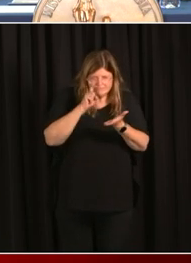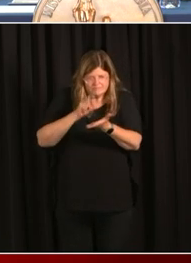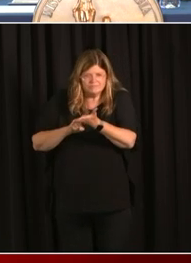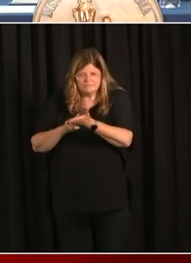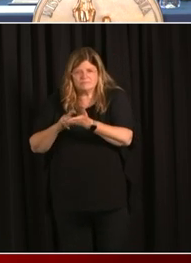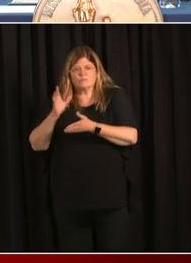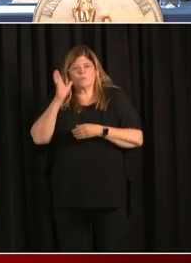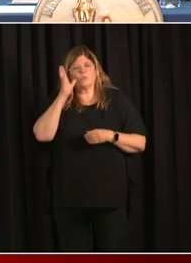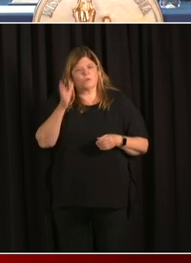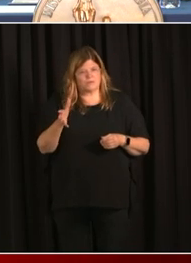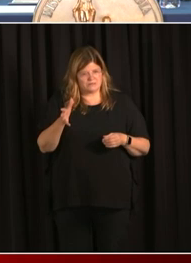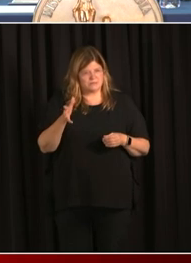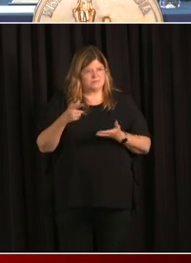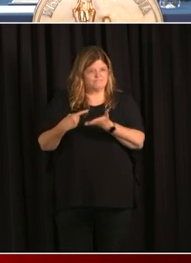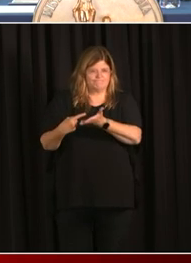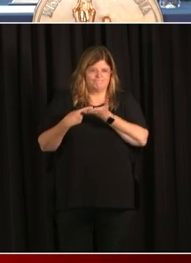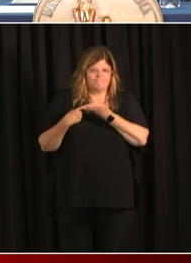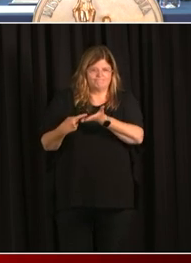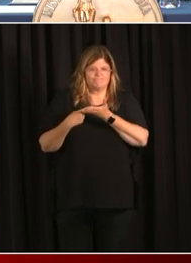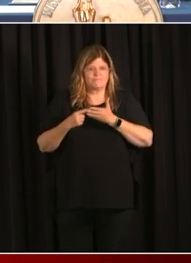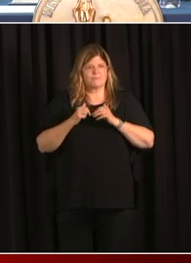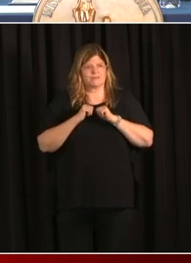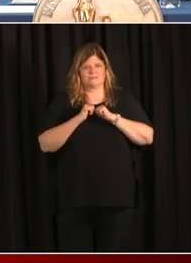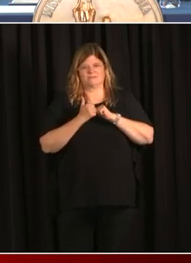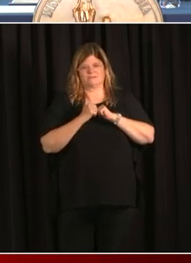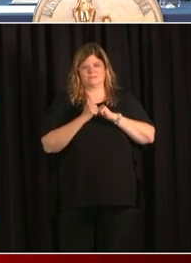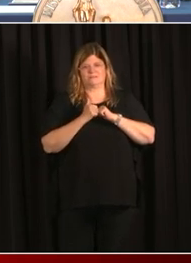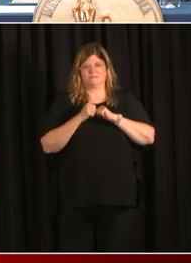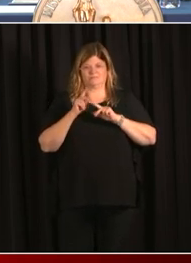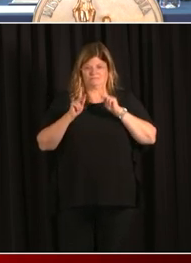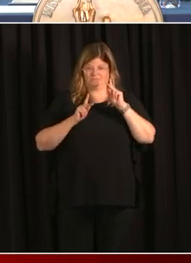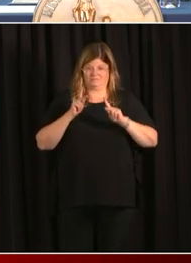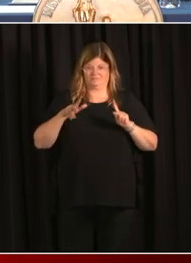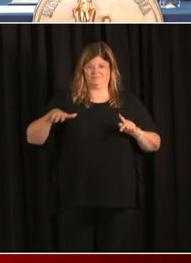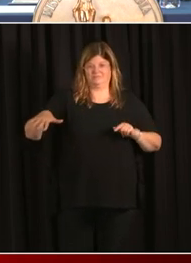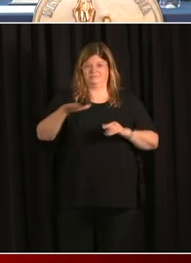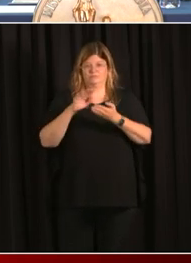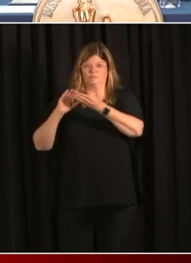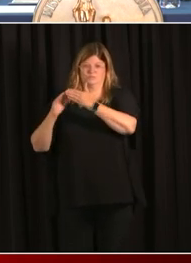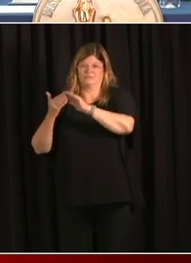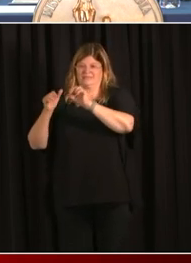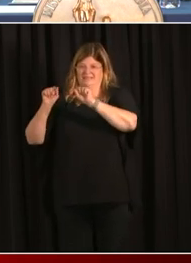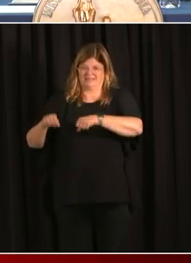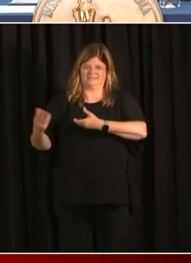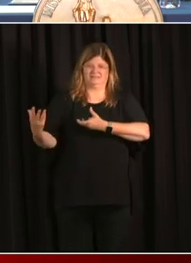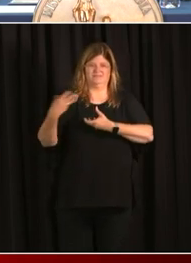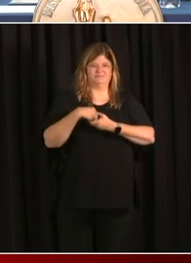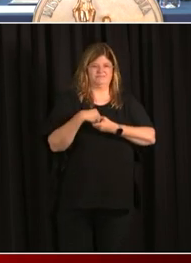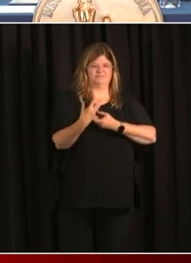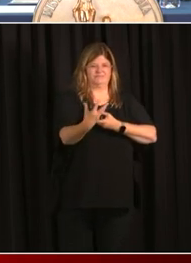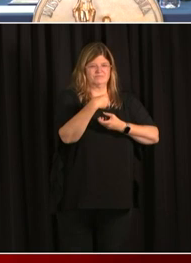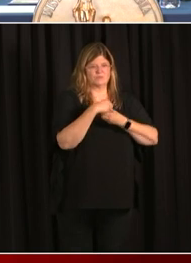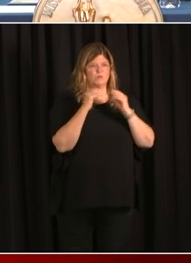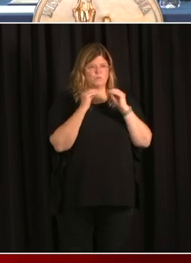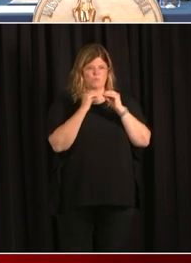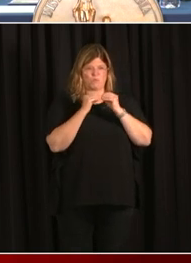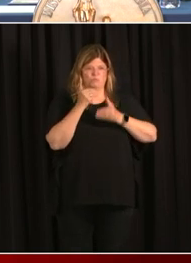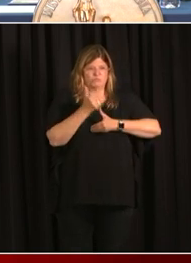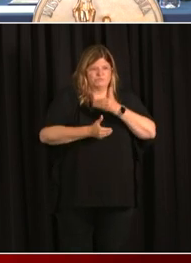will talk about how members of the community can engage more in that process as